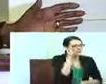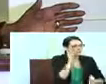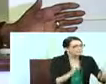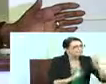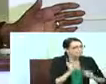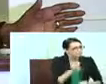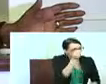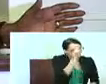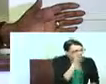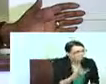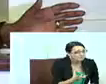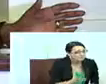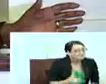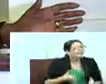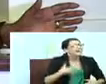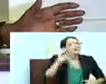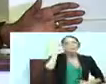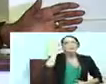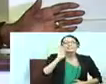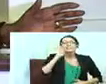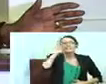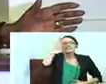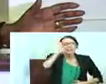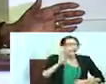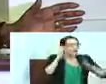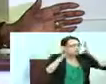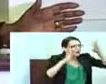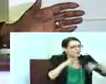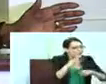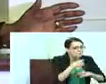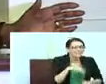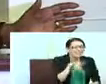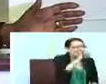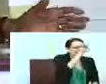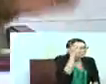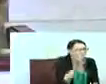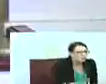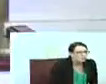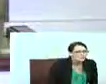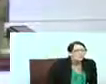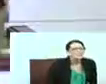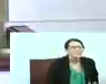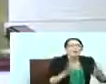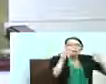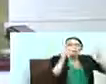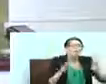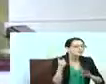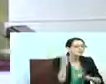God made you, and I love you. Have a blessed day.